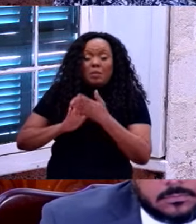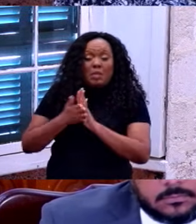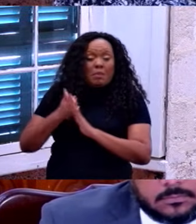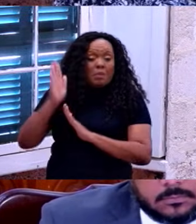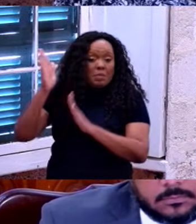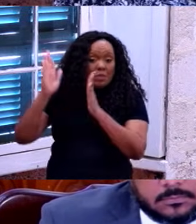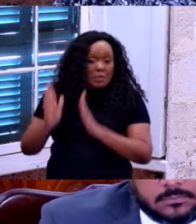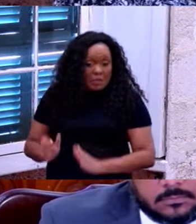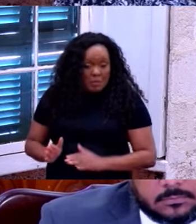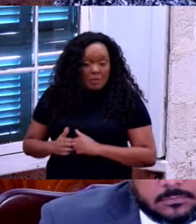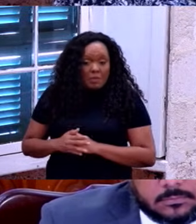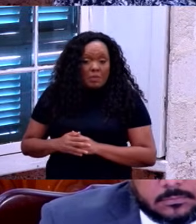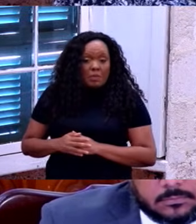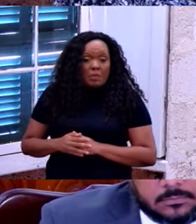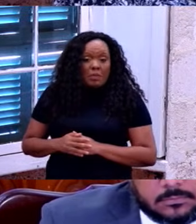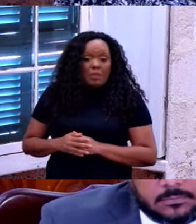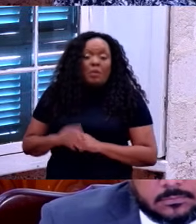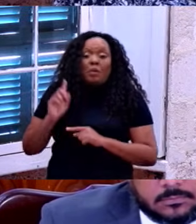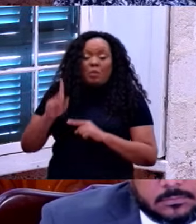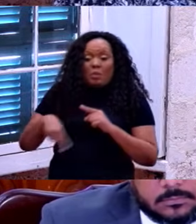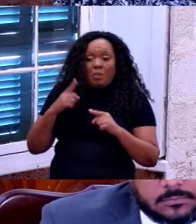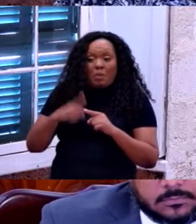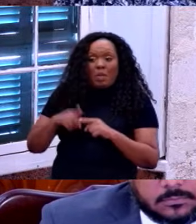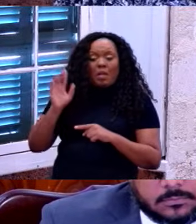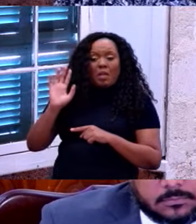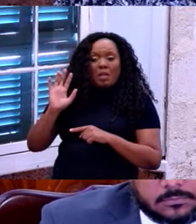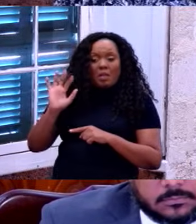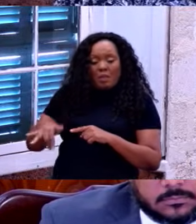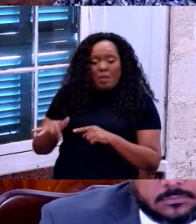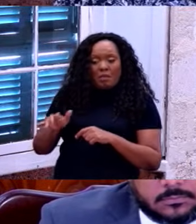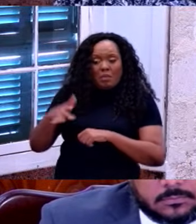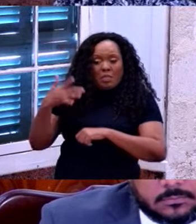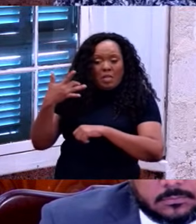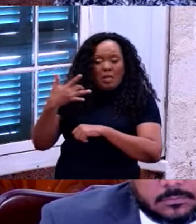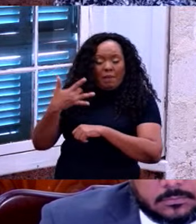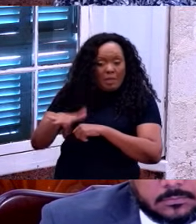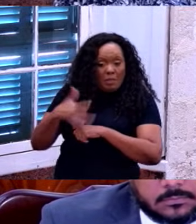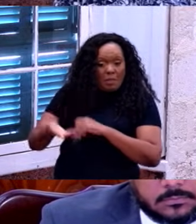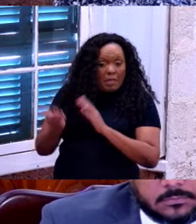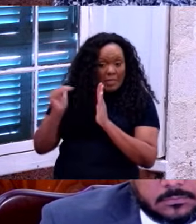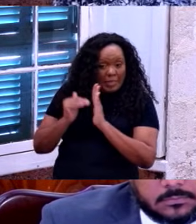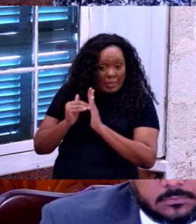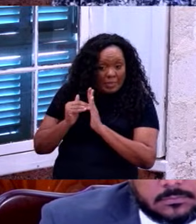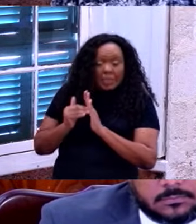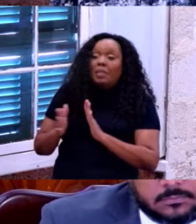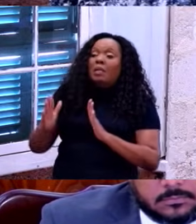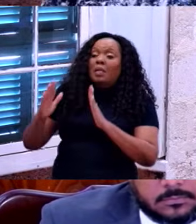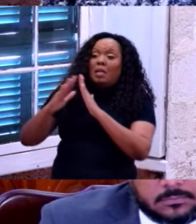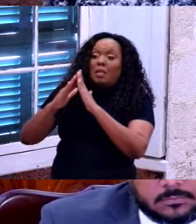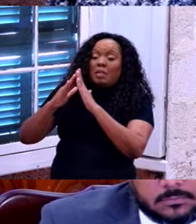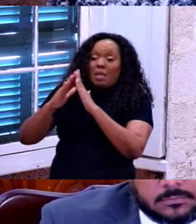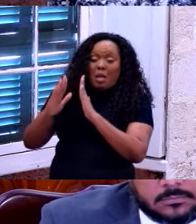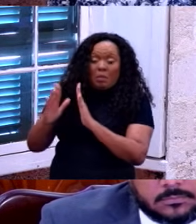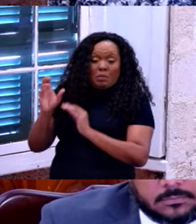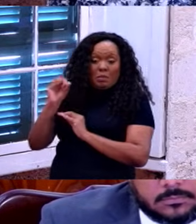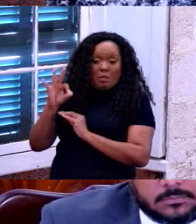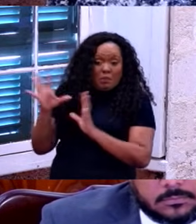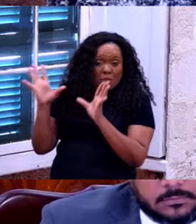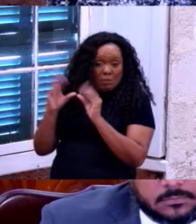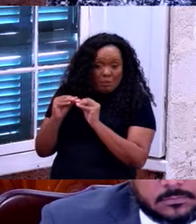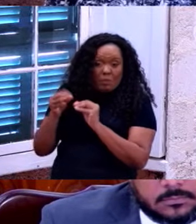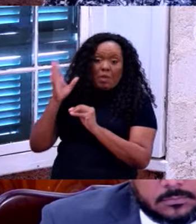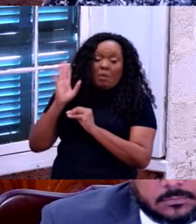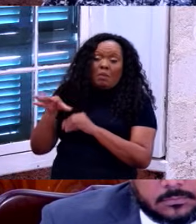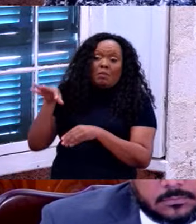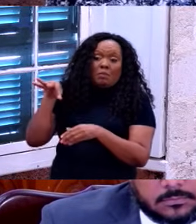And whenever the office of Speaker becomes vacant for any reason other than a dissolution of Parliament, the House shall, as soon as practicable, elect